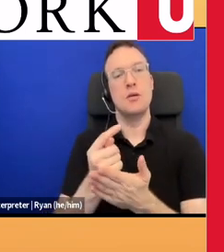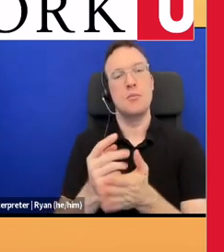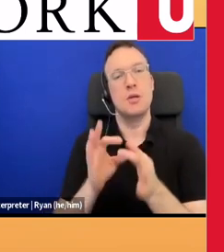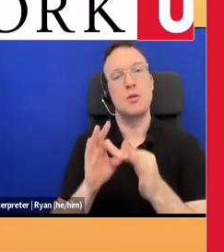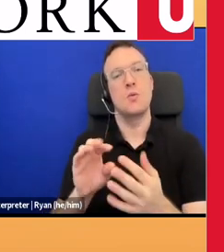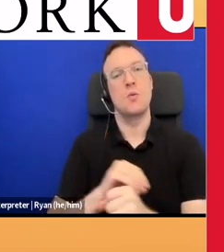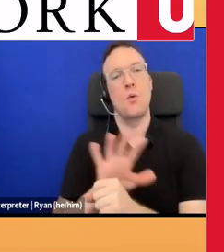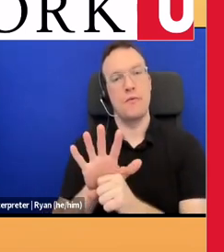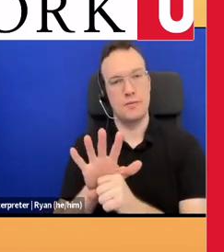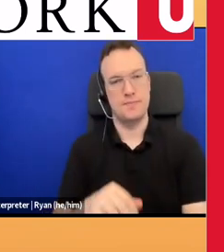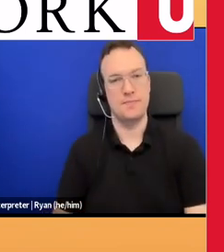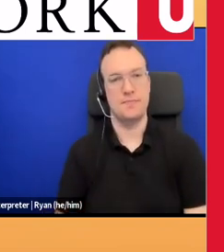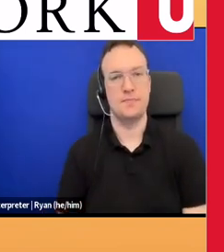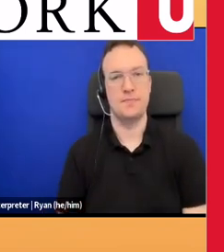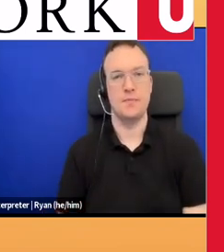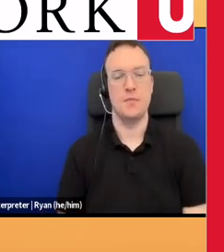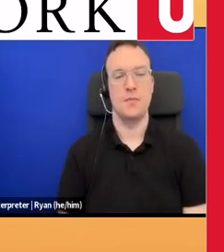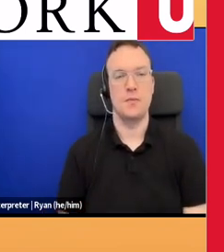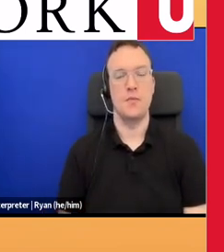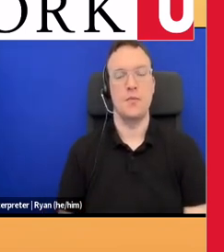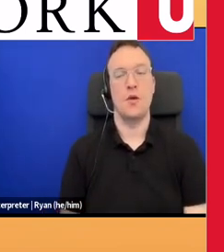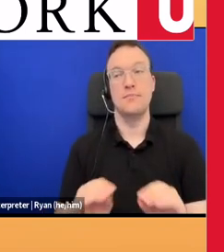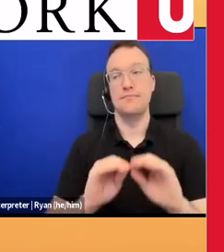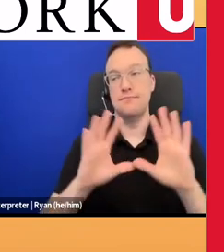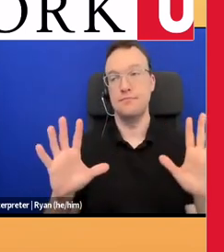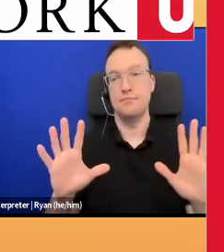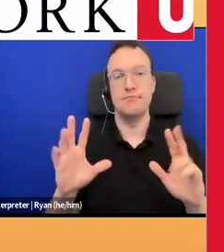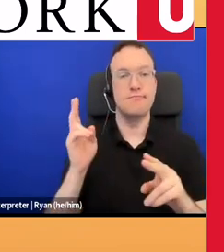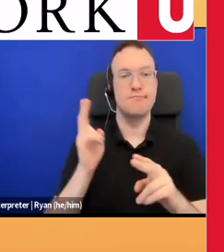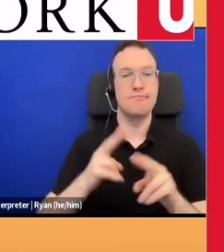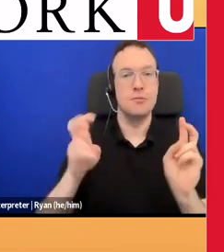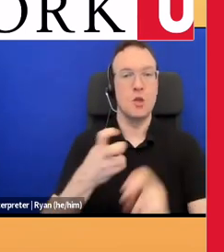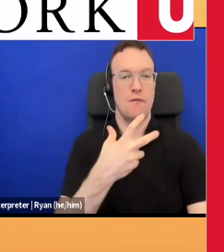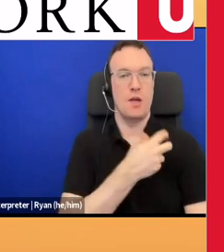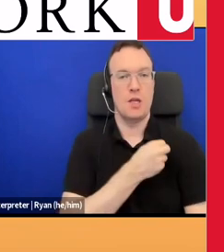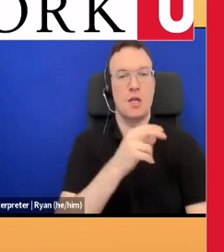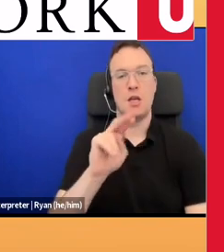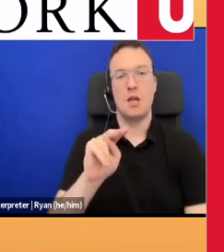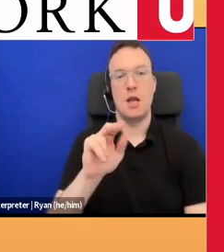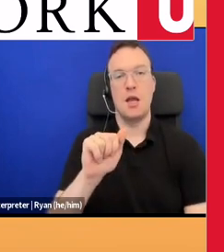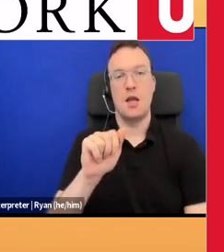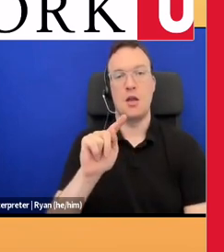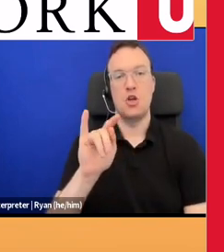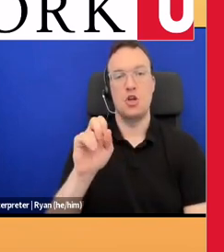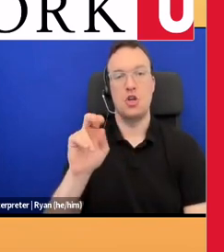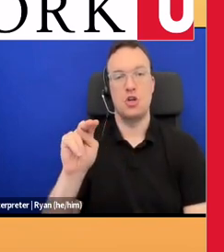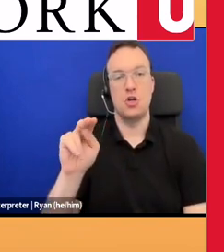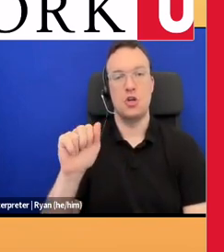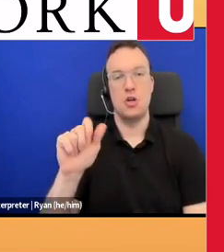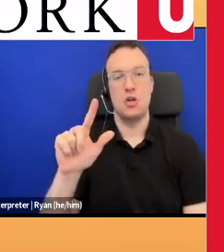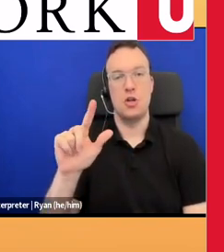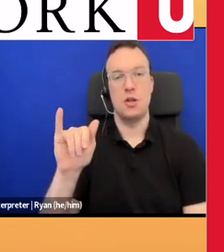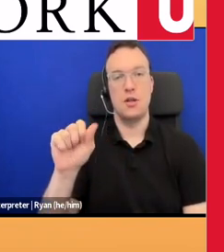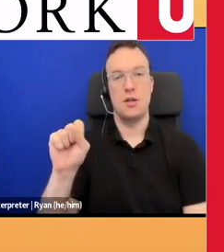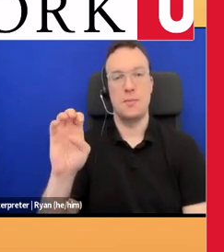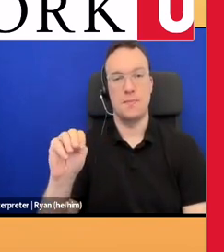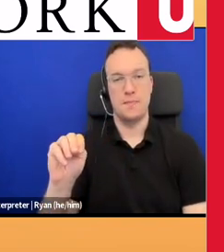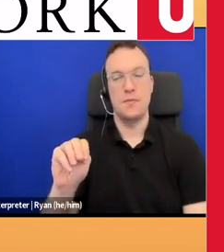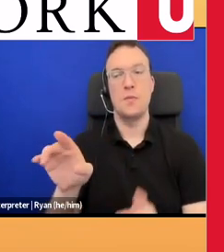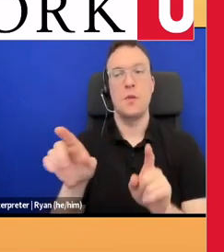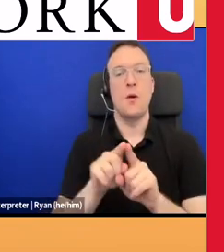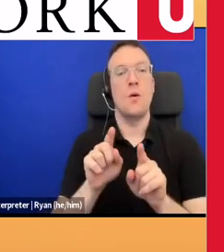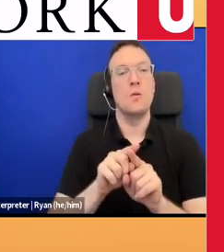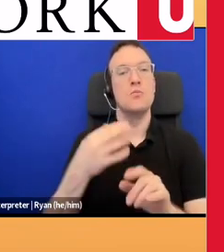COVID-19. Of course, so-called vaccine nationalism, as well as the